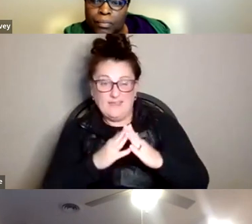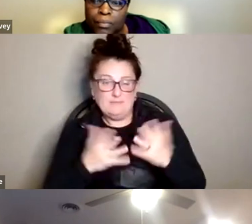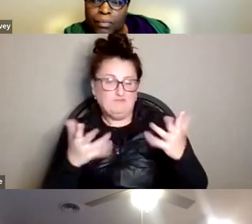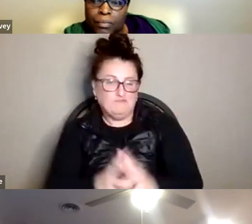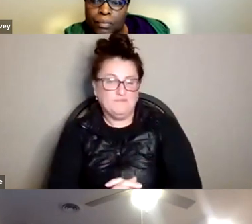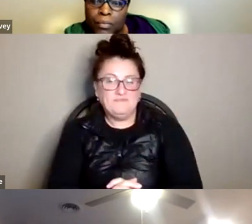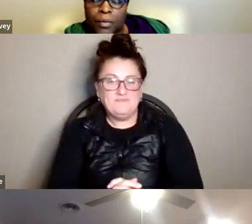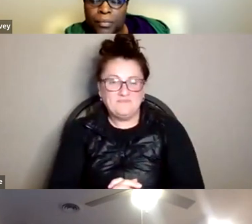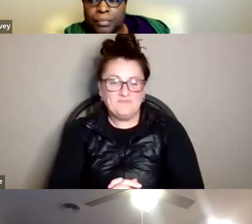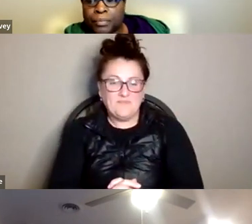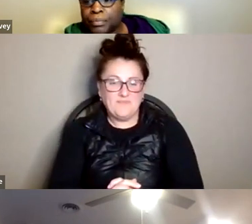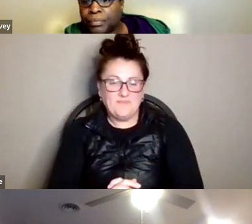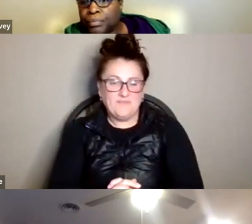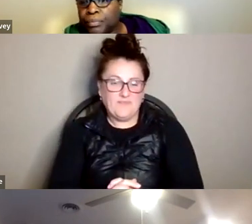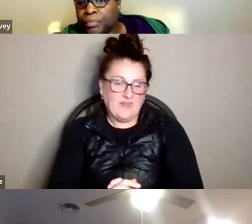all.